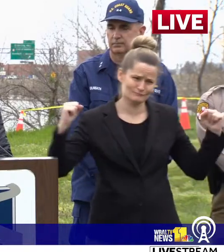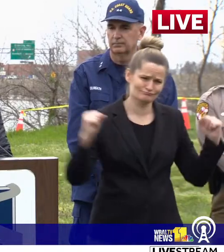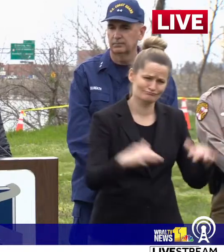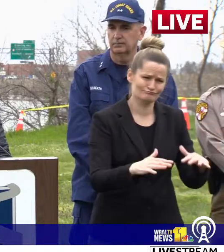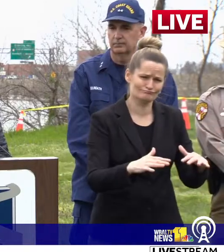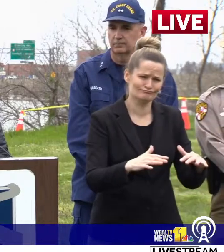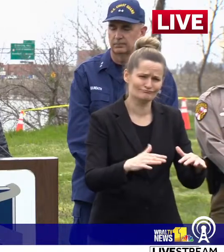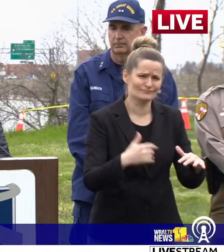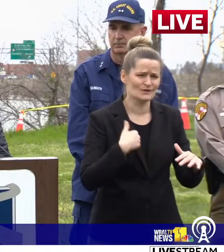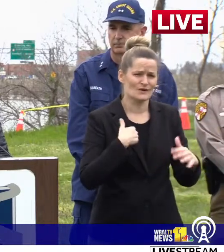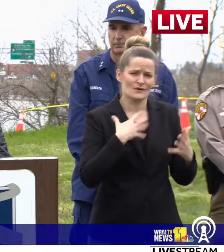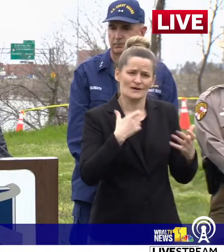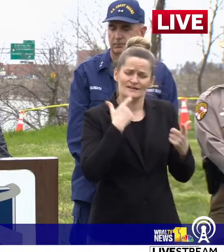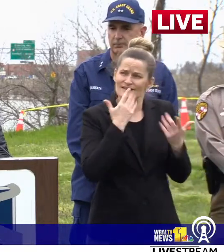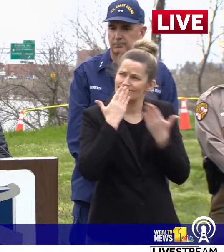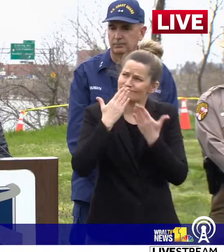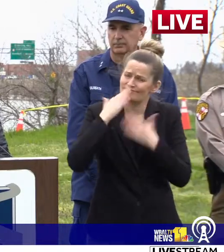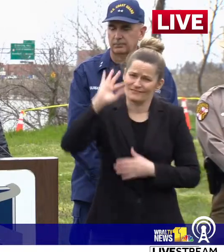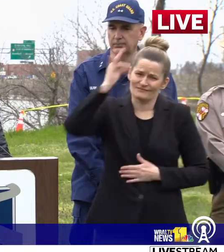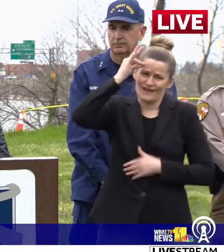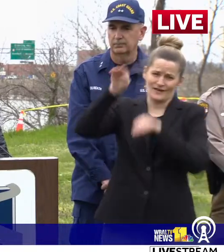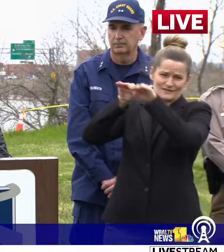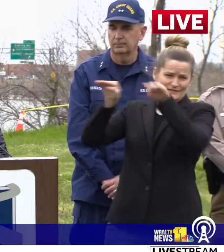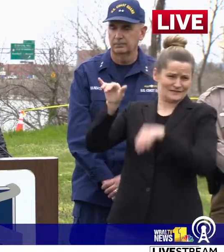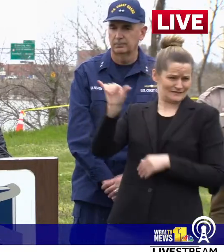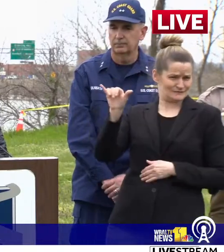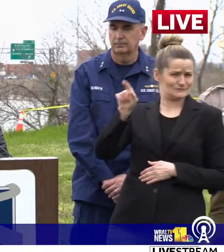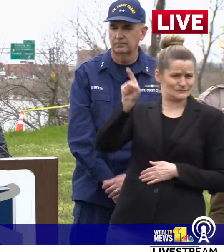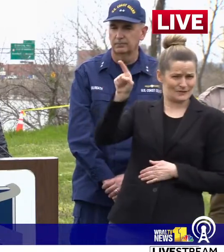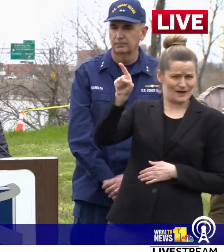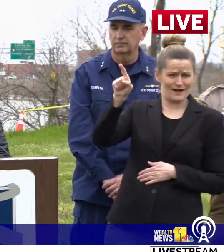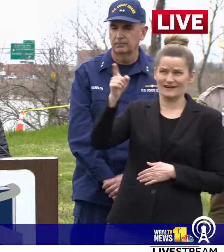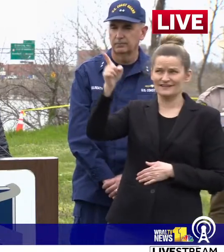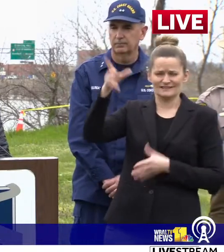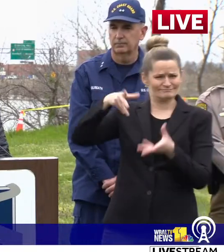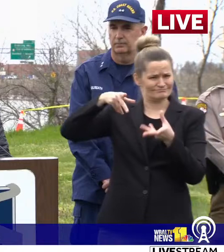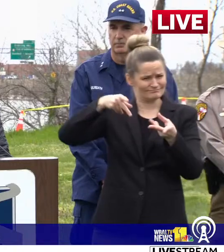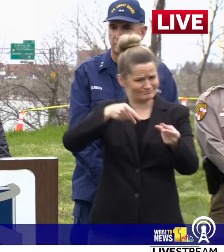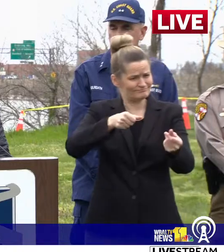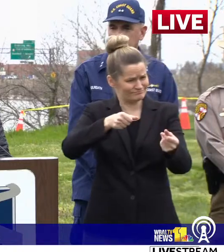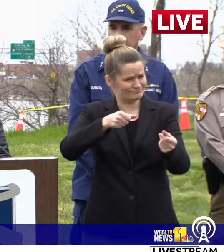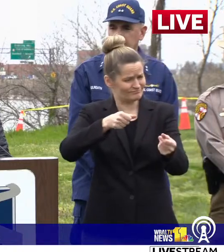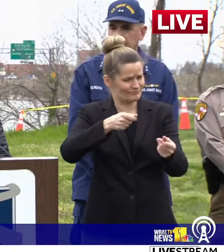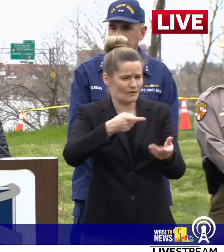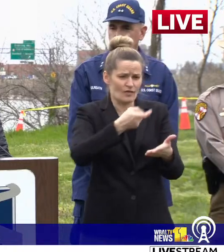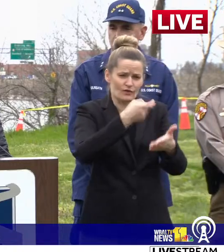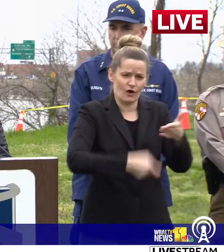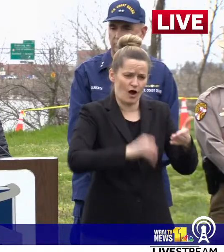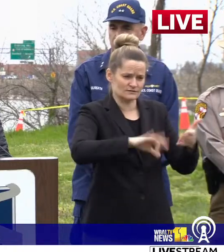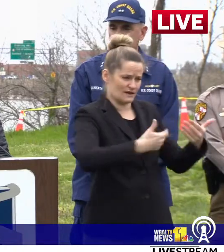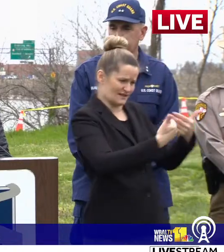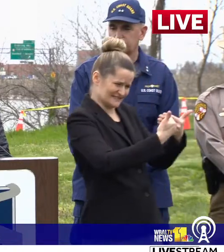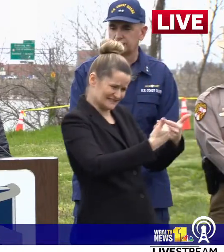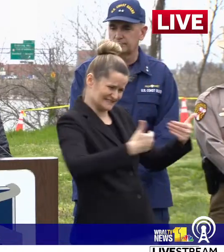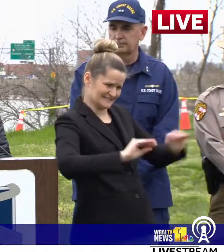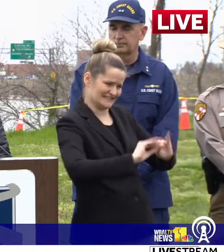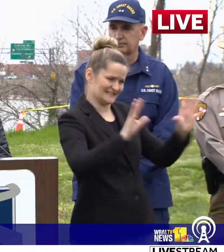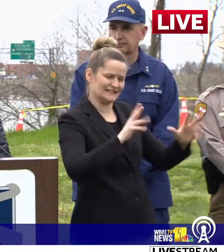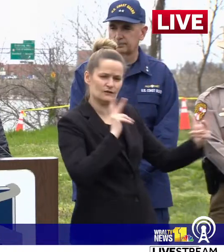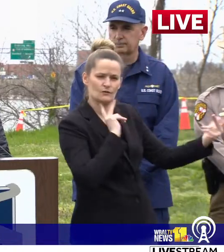total costs of clearing the channel so that we can get those ships moving again and get the port